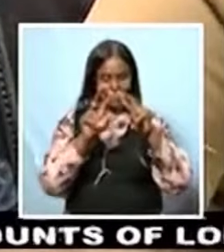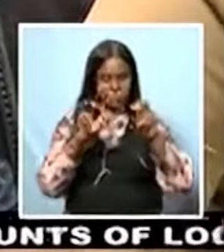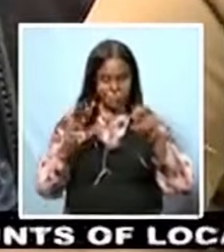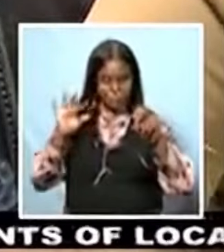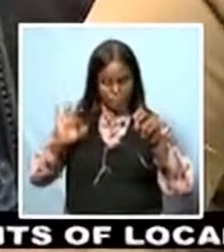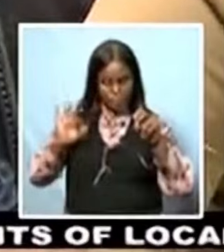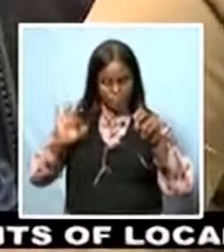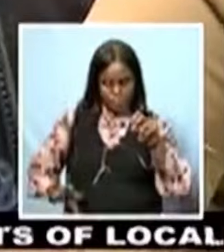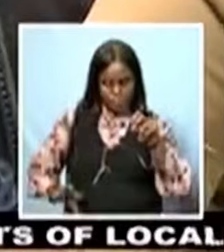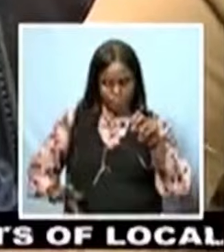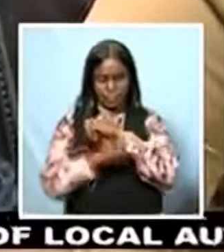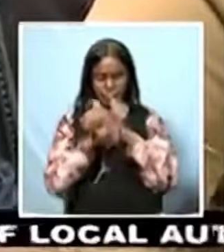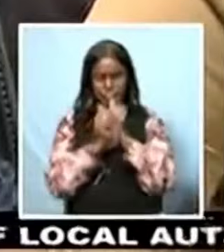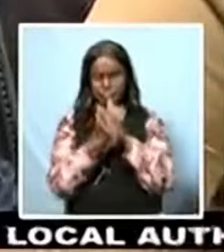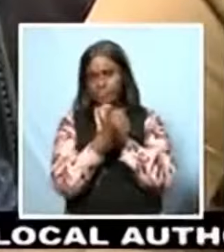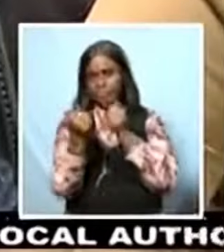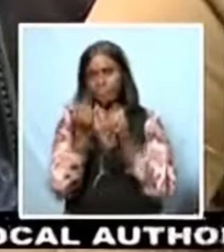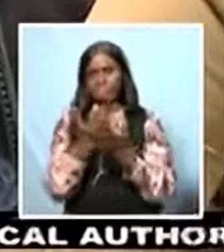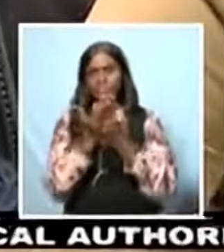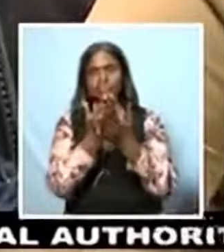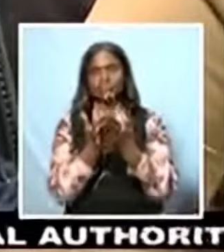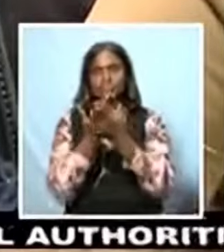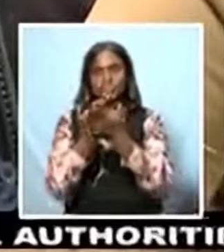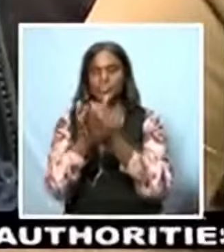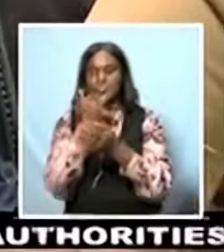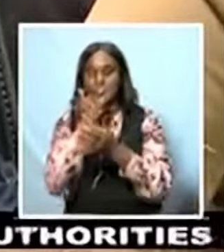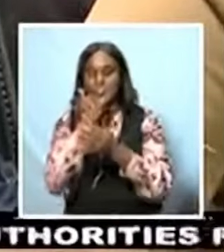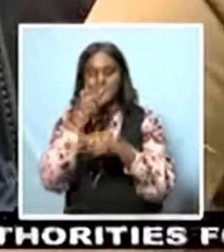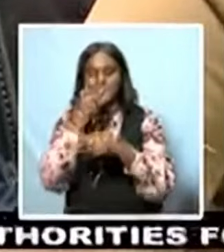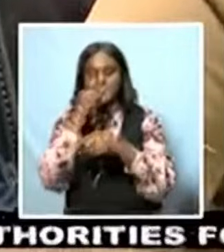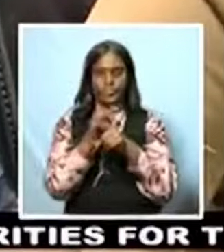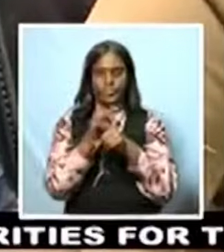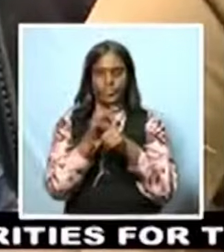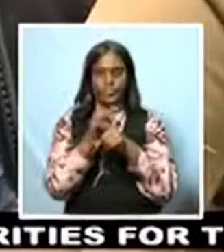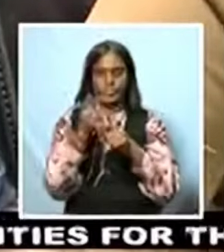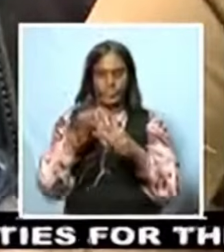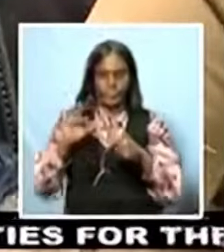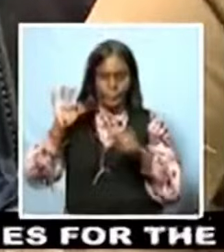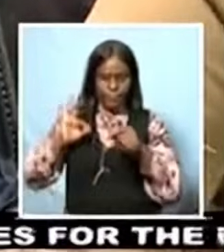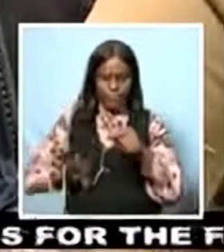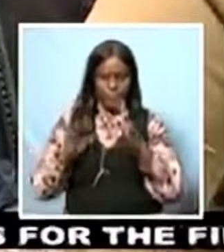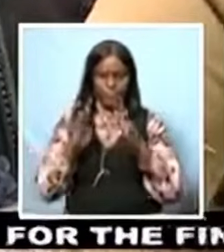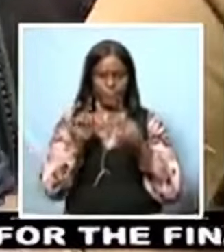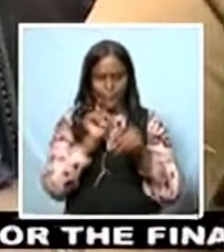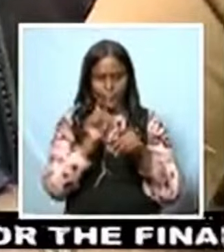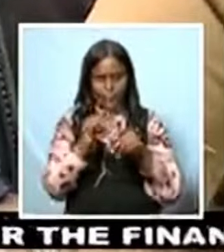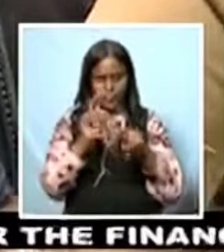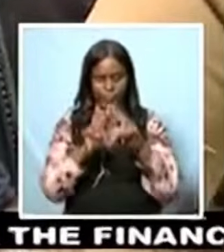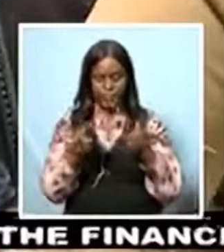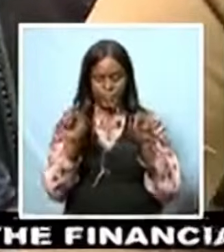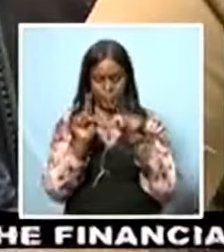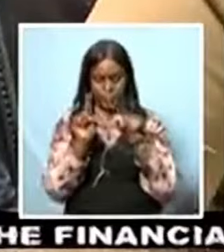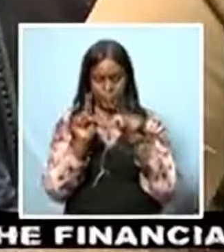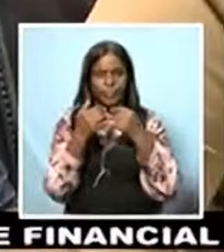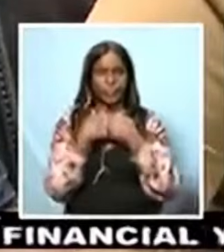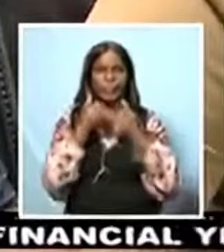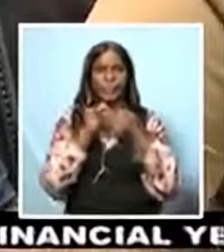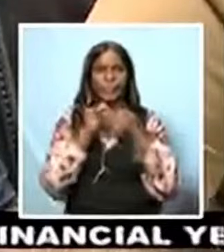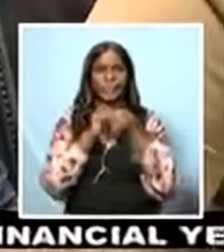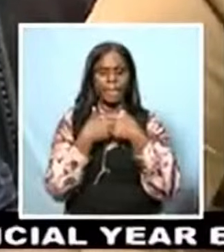beneficiaries' details and the submission of wrong details by the beneficiaries. This, Chair, actually affected